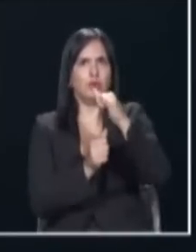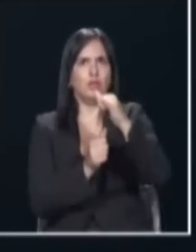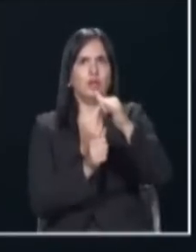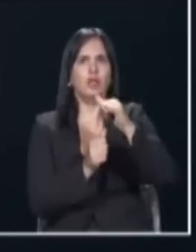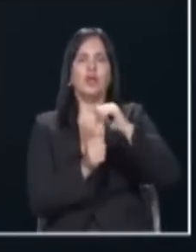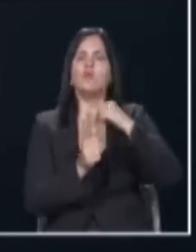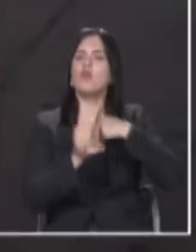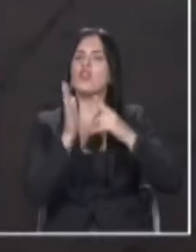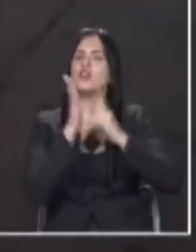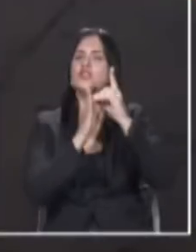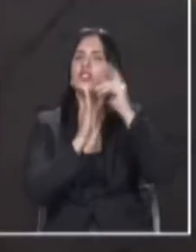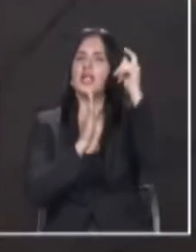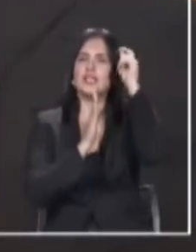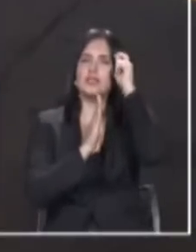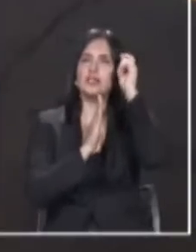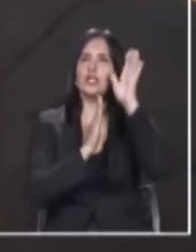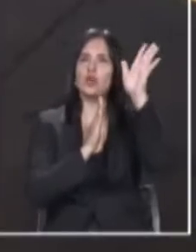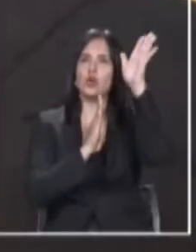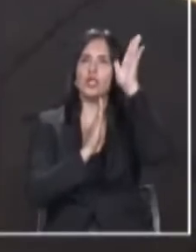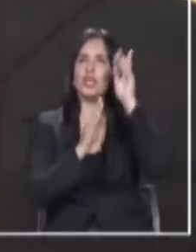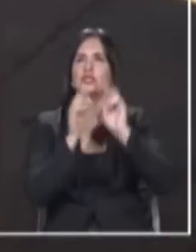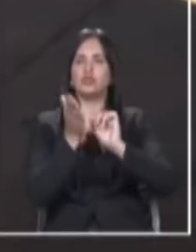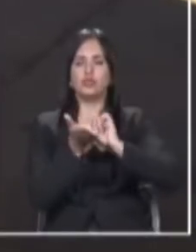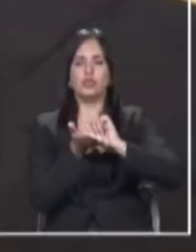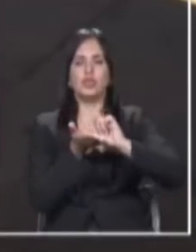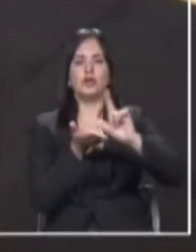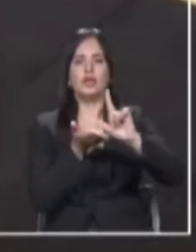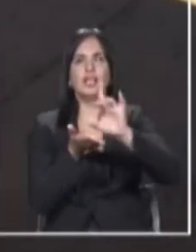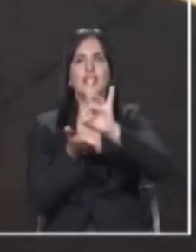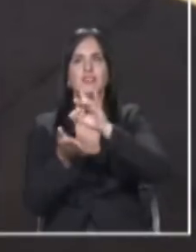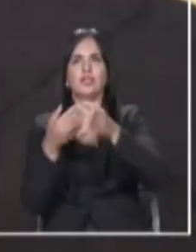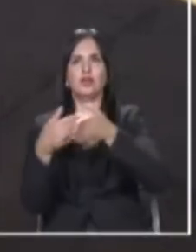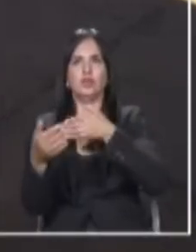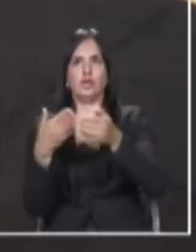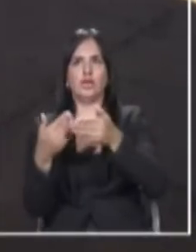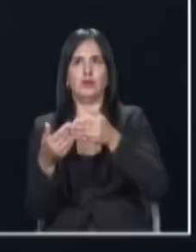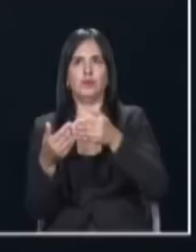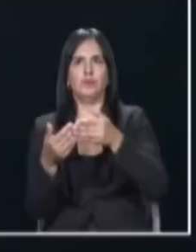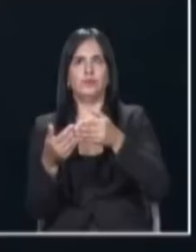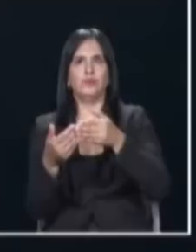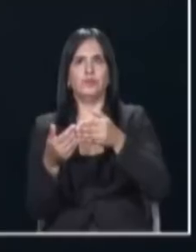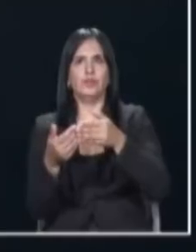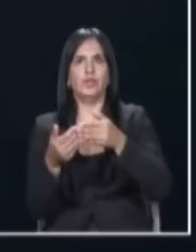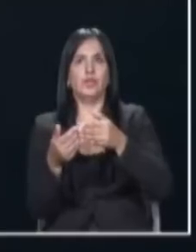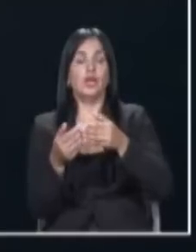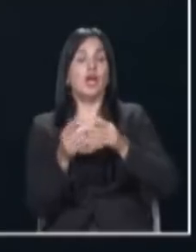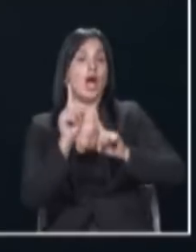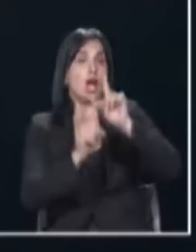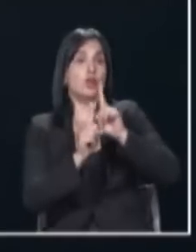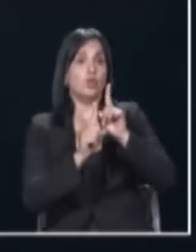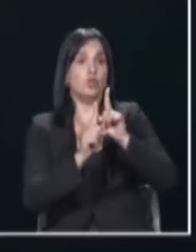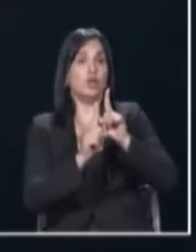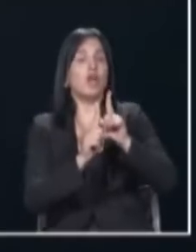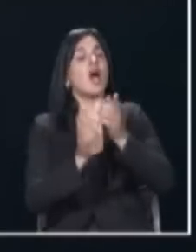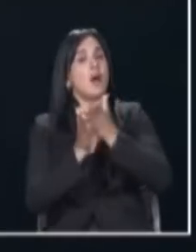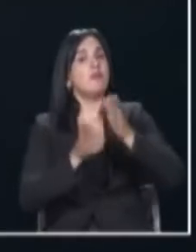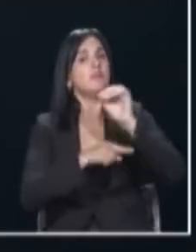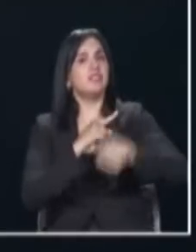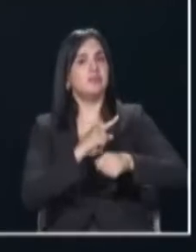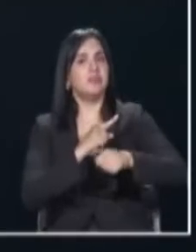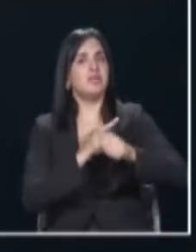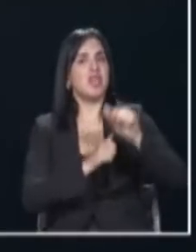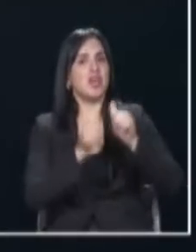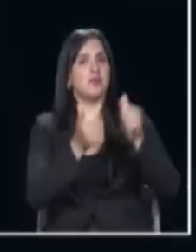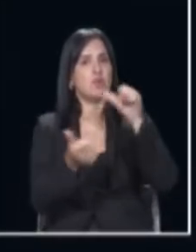to develop theories about natural selection and evolution which have since become widely accepted by scientists around the world death